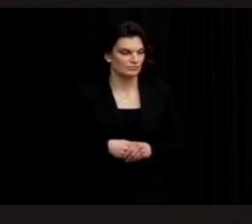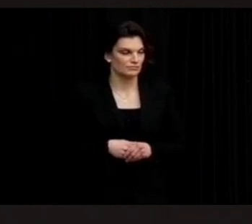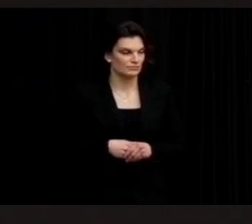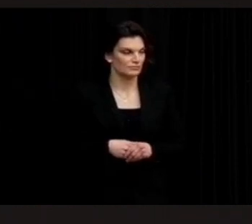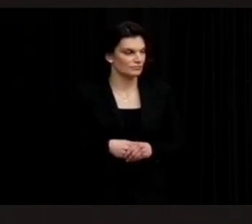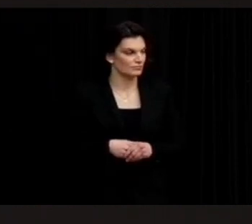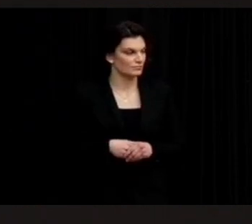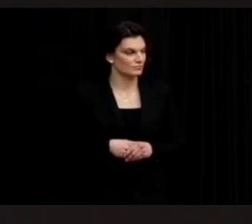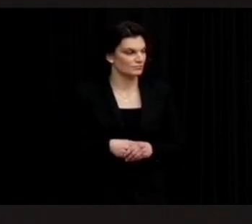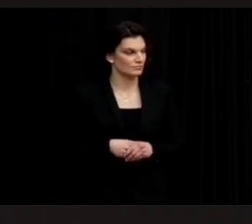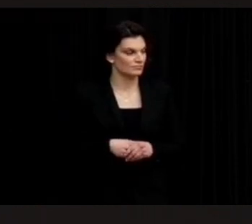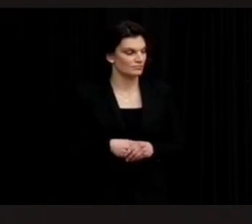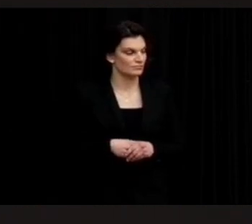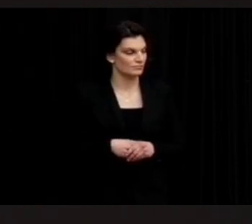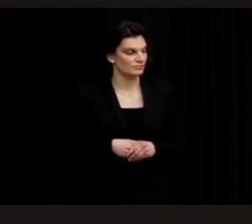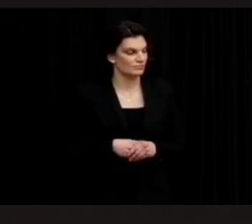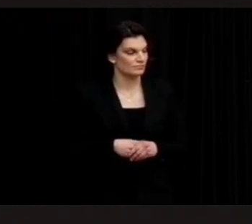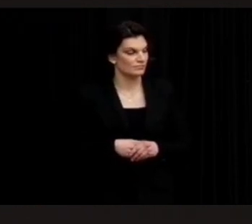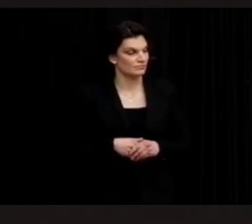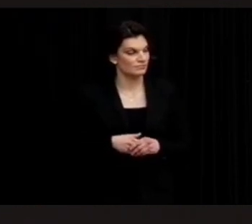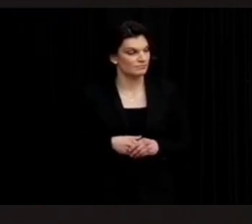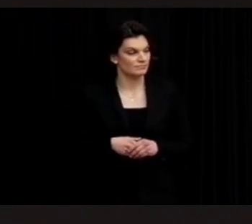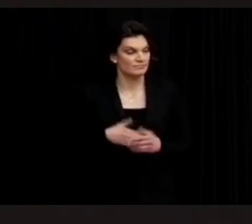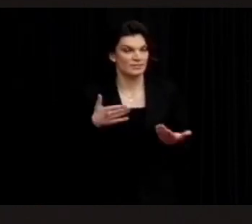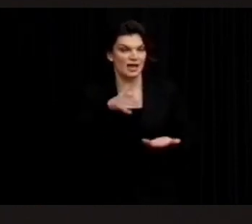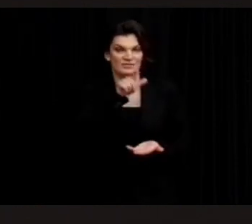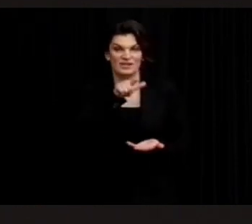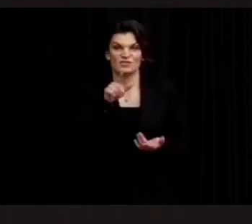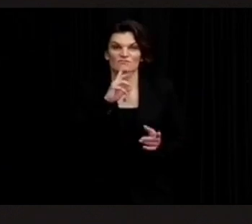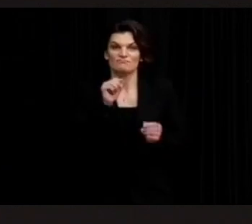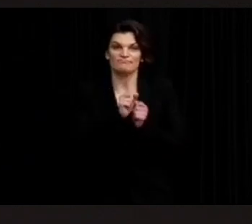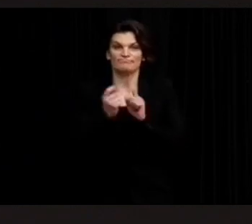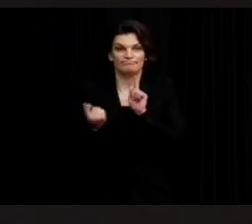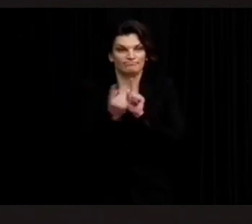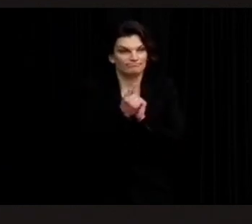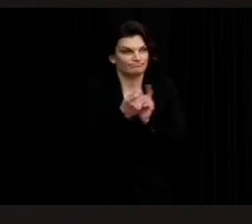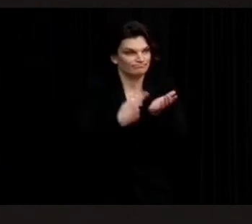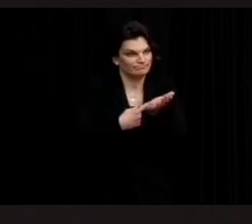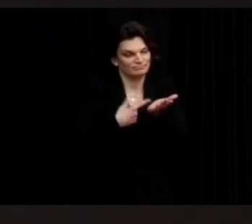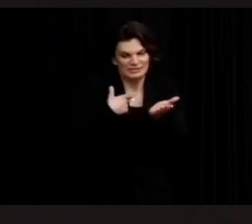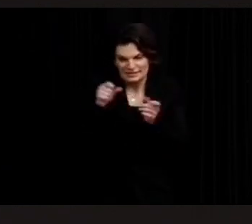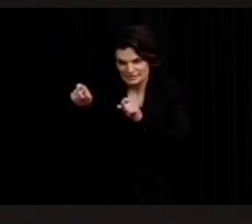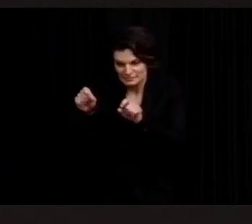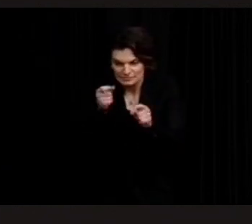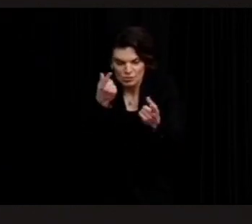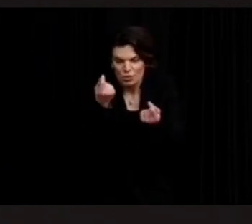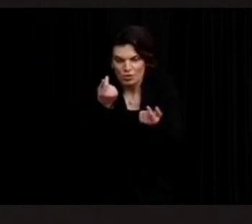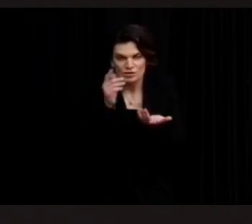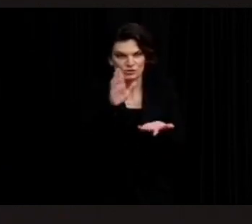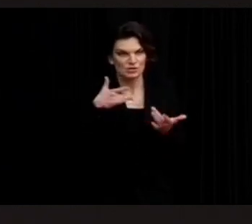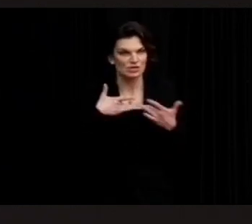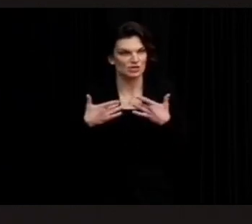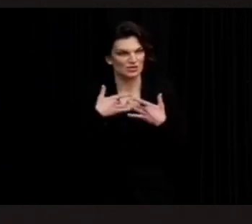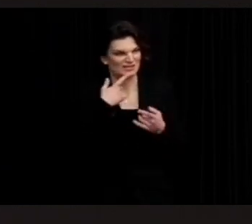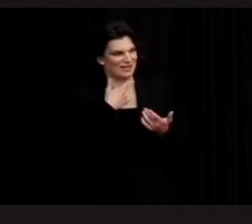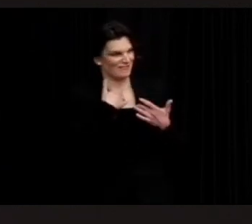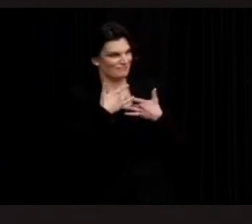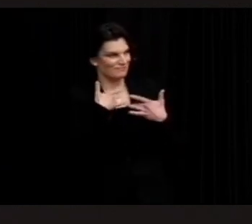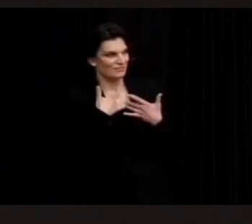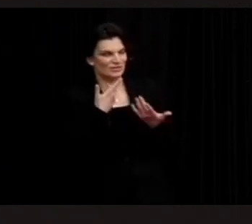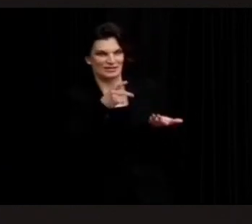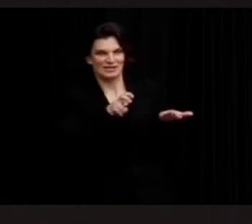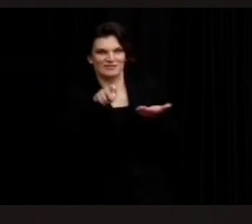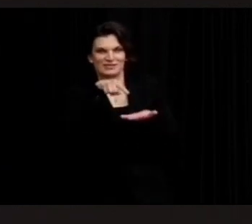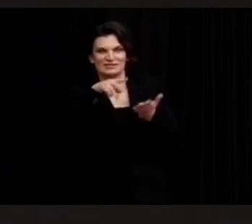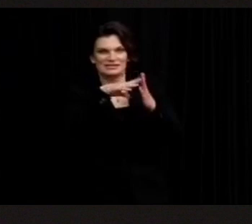our landlords, right? But no, a lot of landlords came to us and just had a lot of concerns. They stated that they had issues navigating the system, or